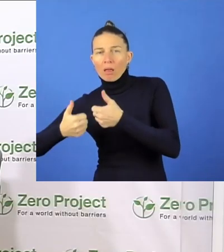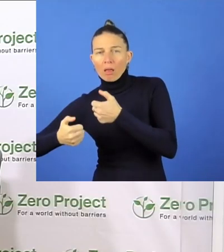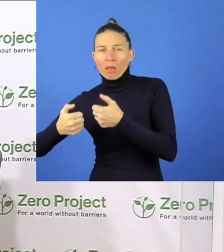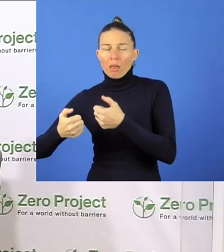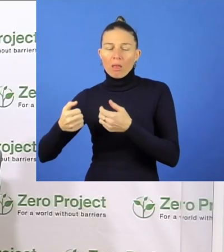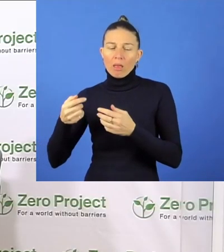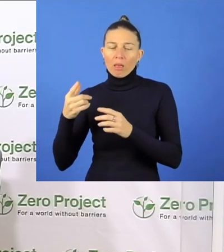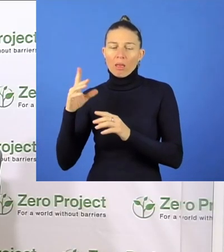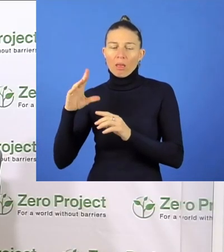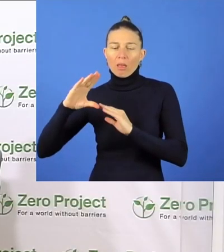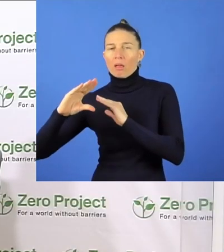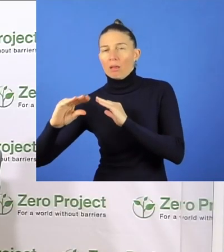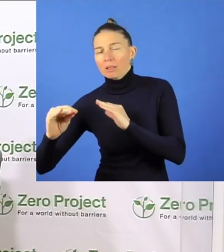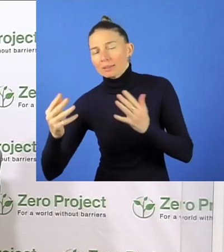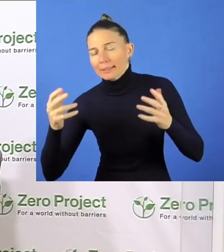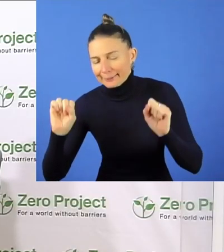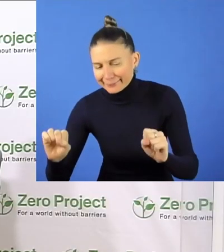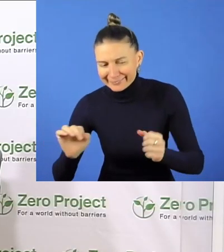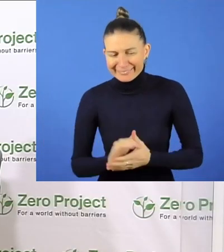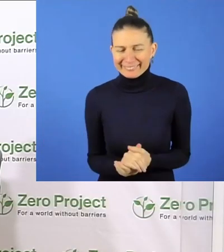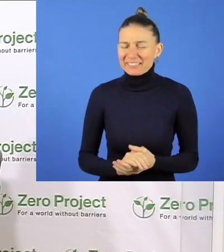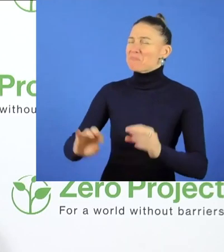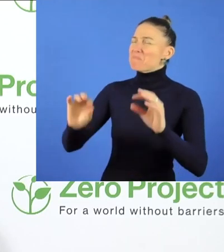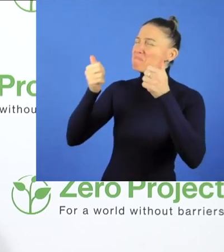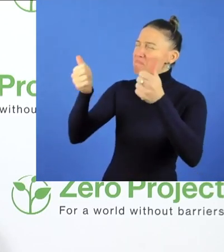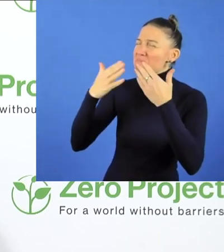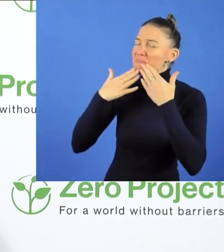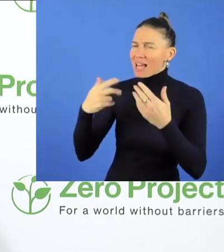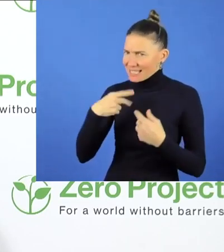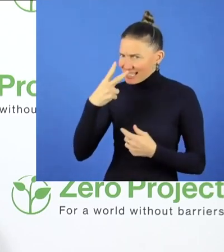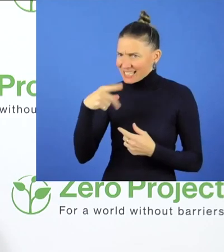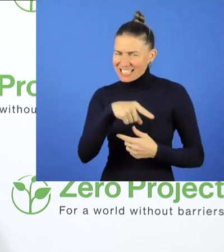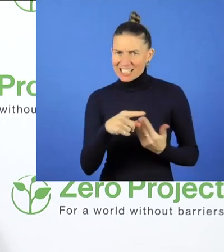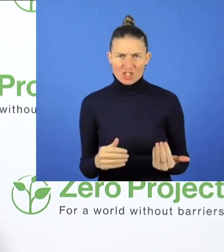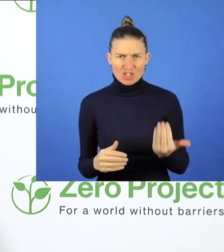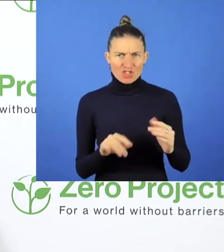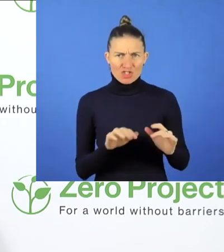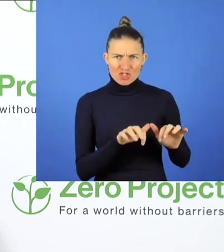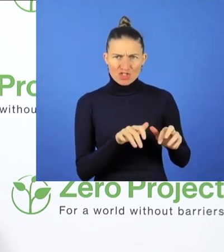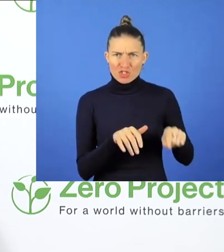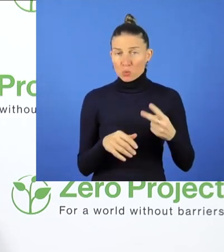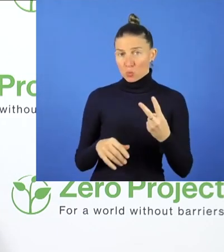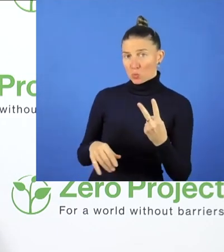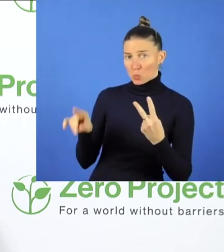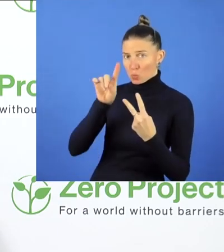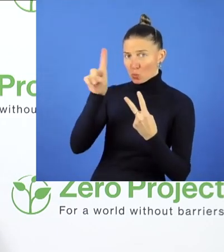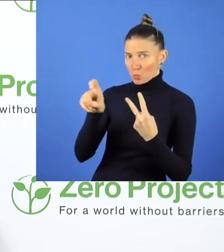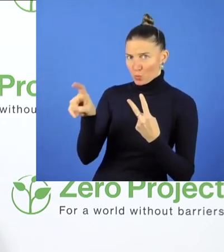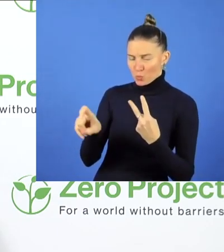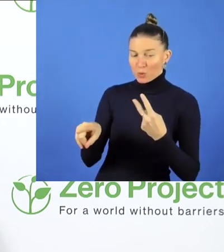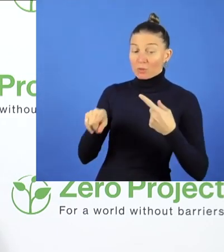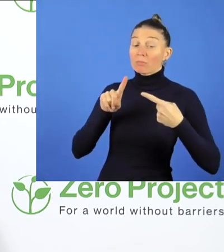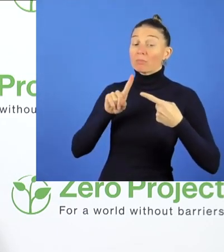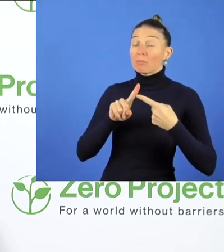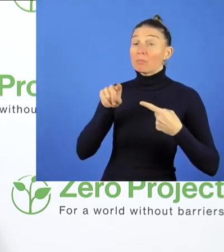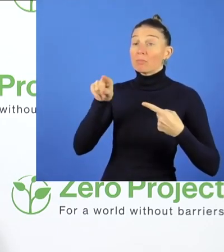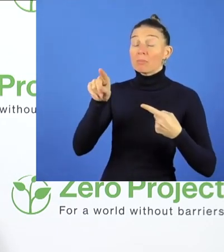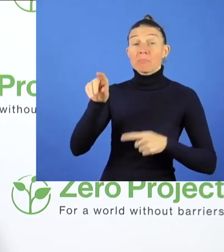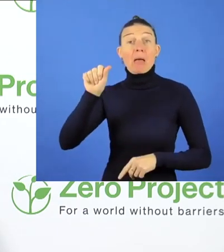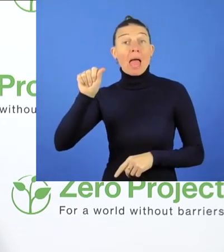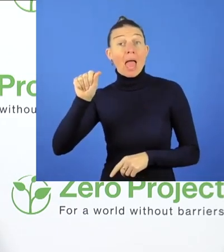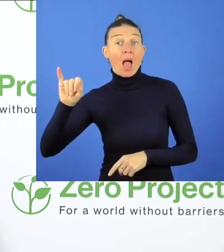thank you. We have two more questions from the chat. Mine is, what impact will artificial intelligence have